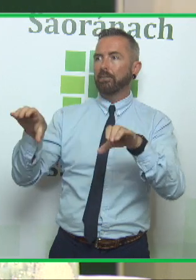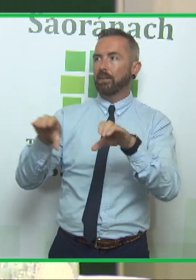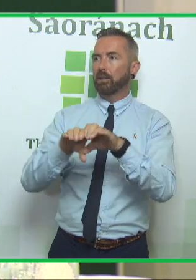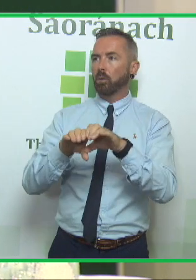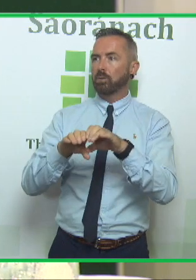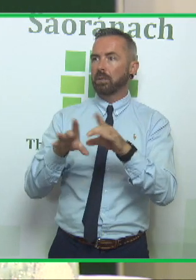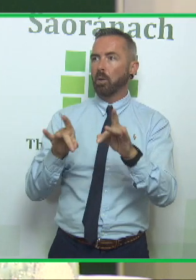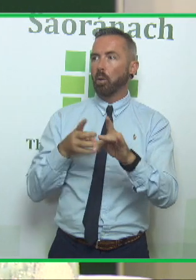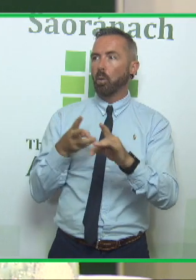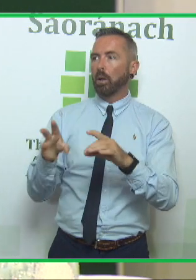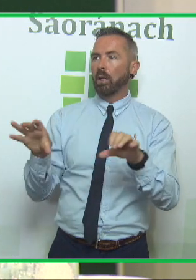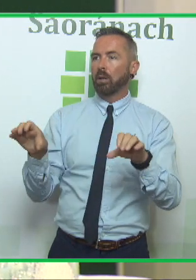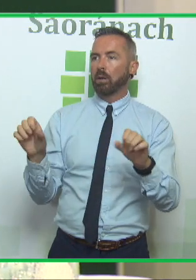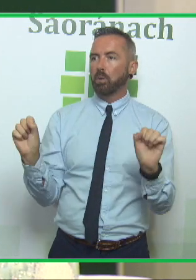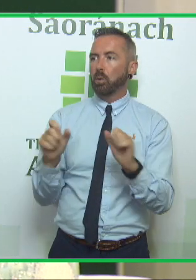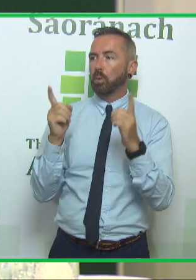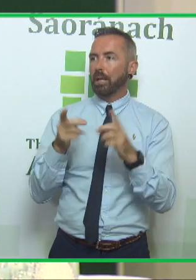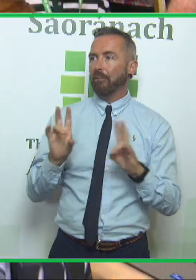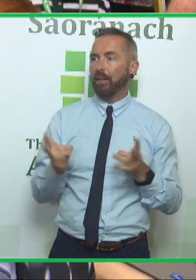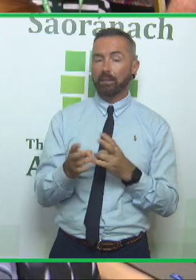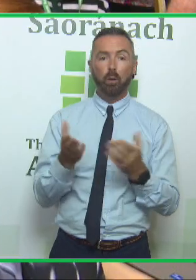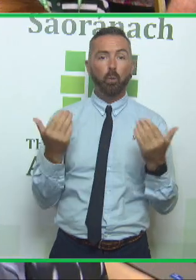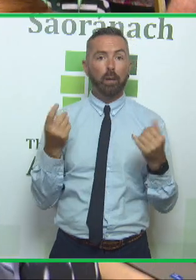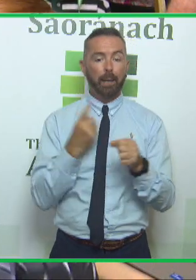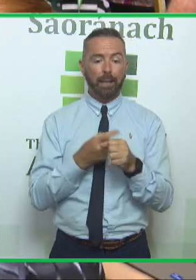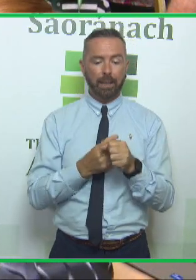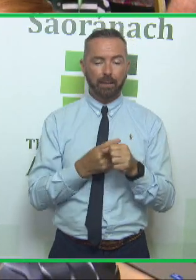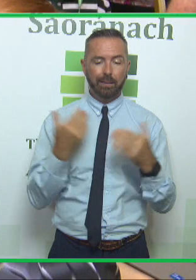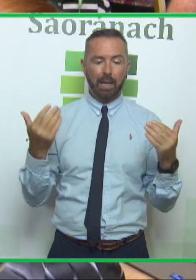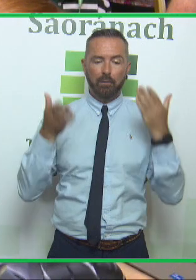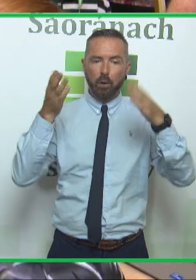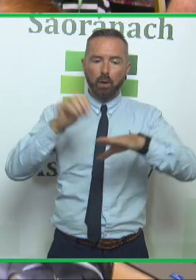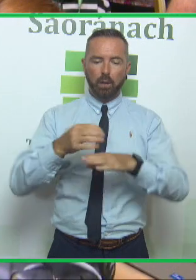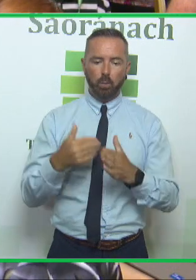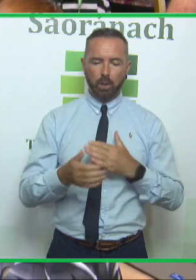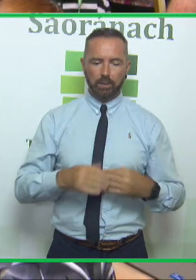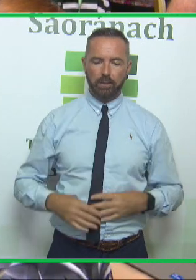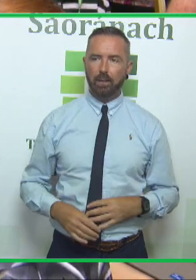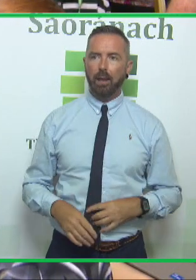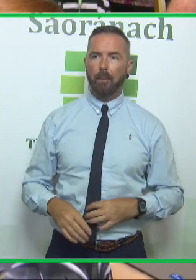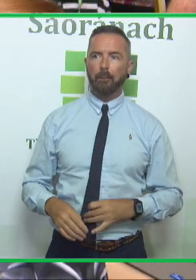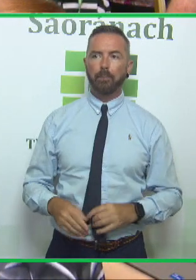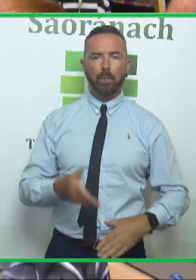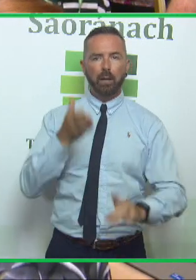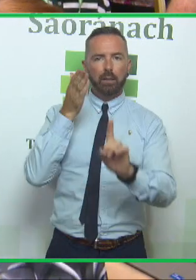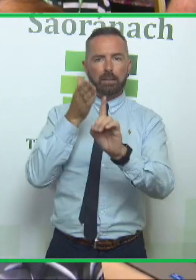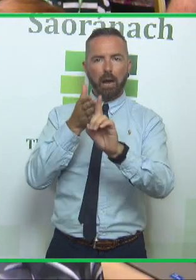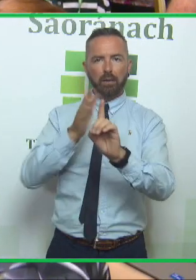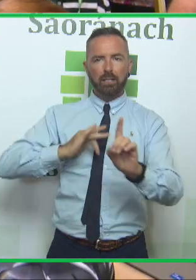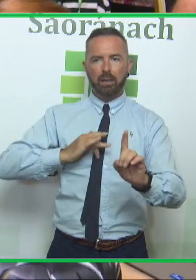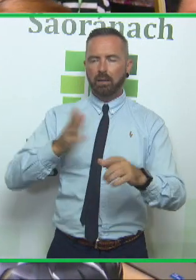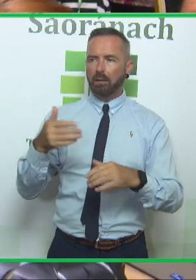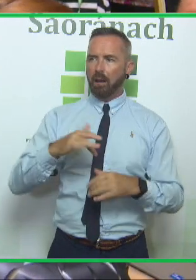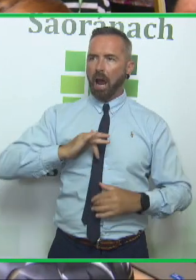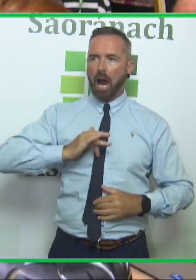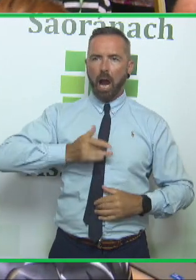cooler. So welcome back, everybody. This session now is focused on the whole area of targeted harm reduction. If I can get your